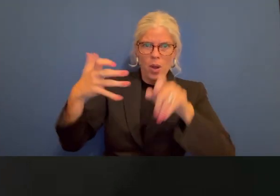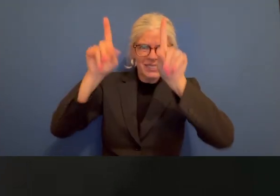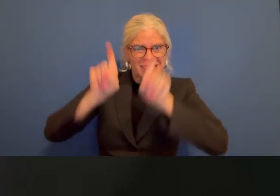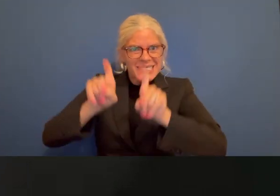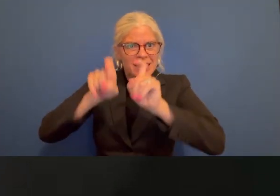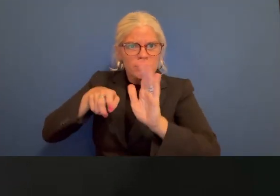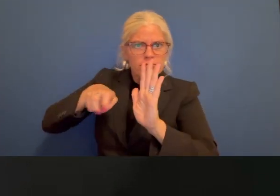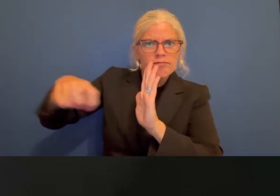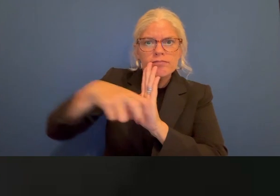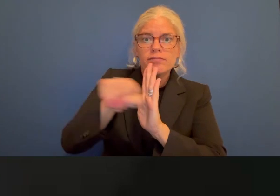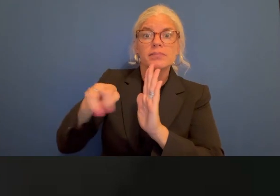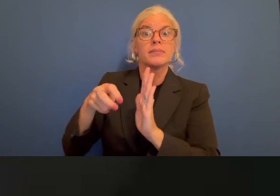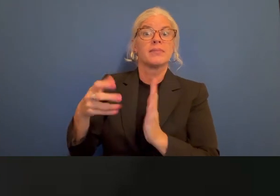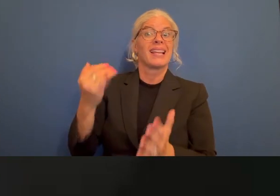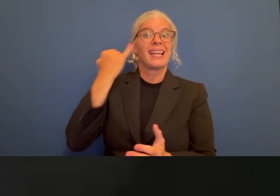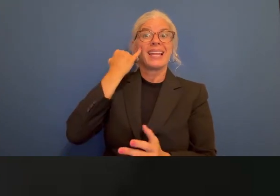specific unit,